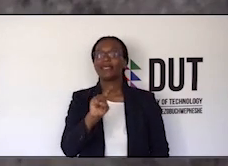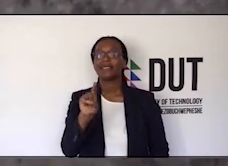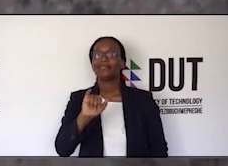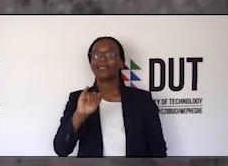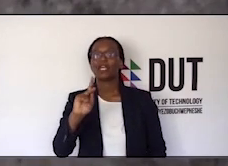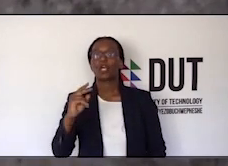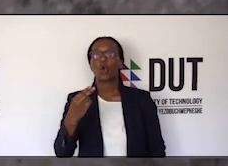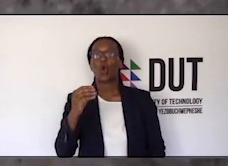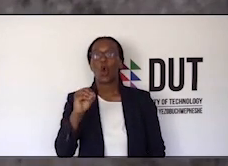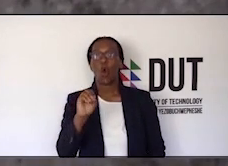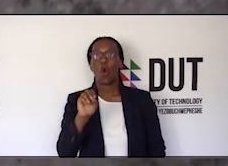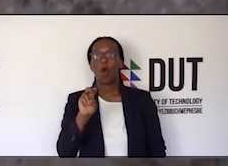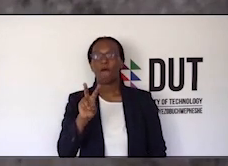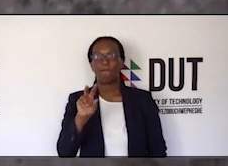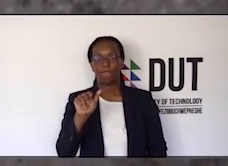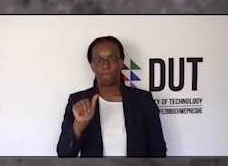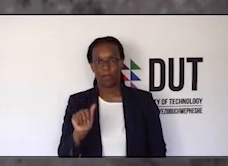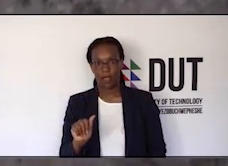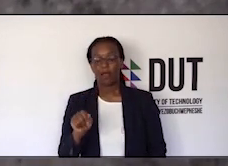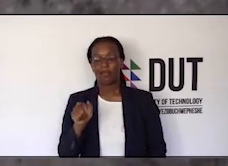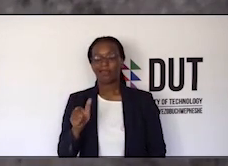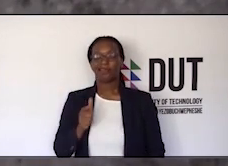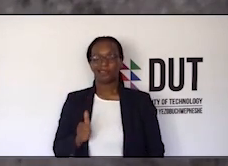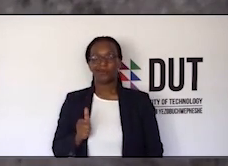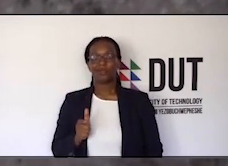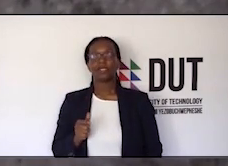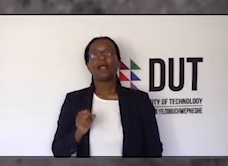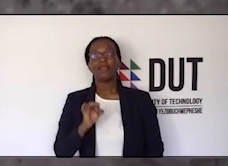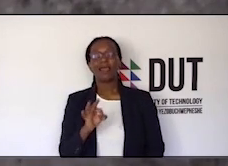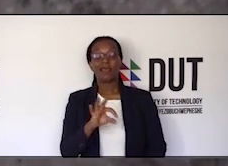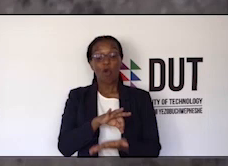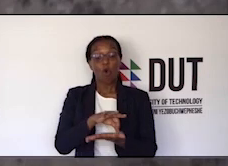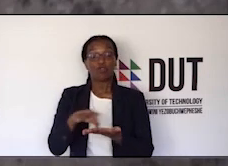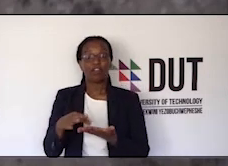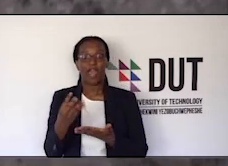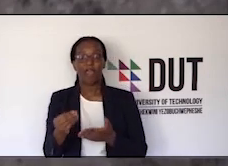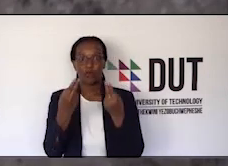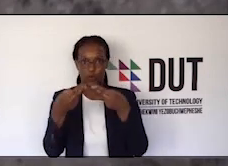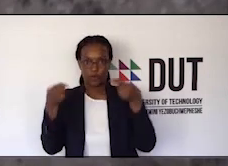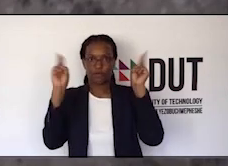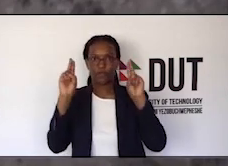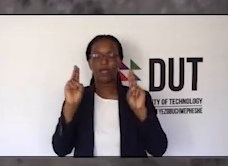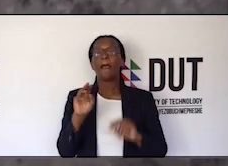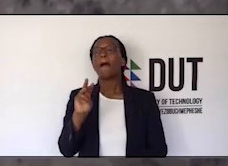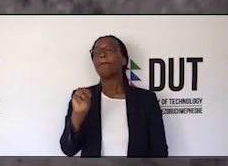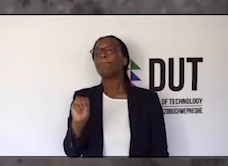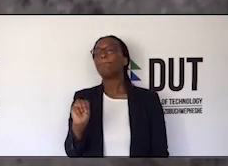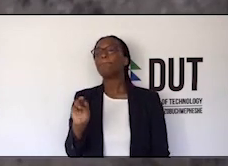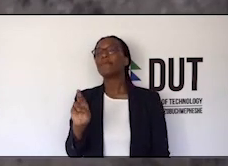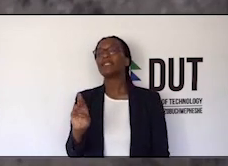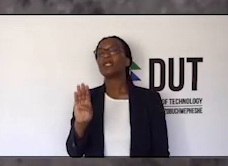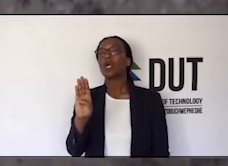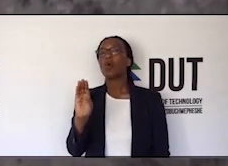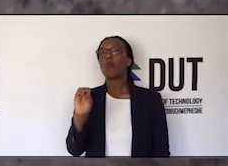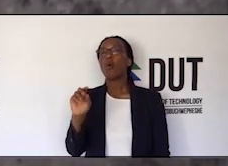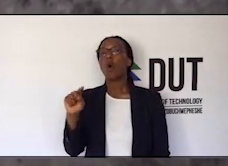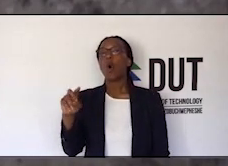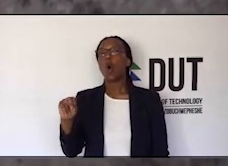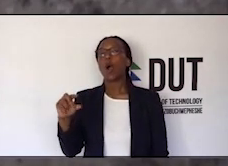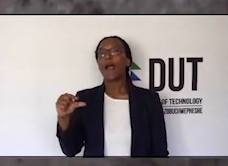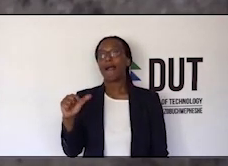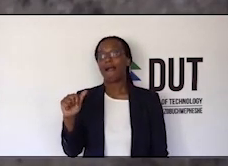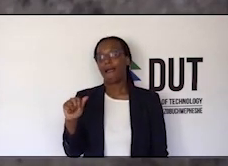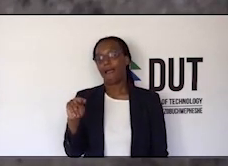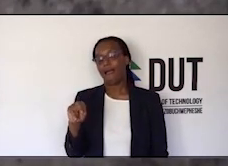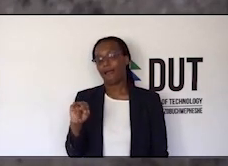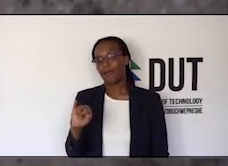Services, who are contracted to the university. Mr. Bongani Derek Imduva